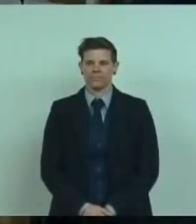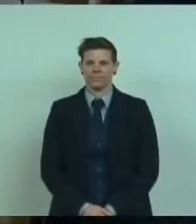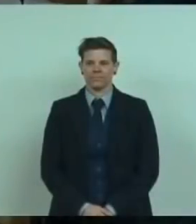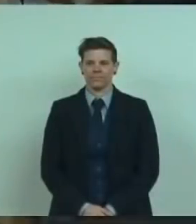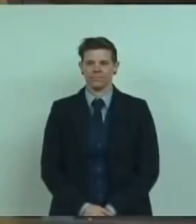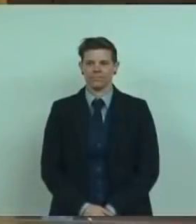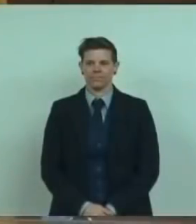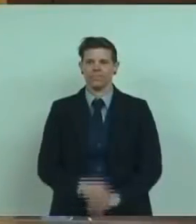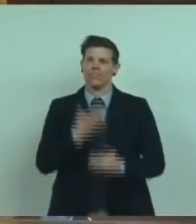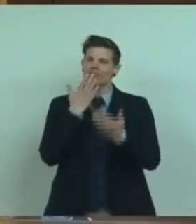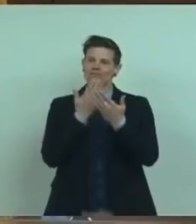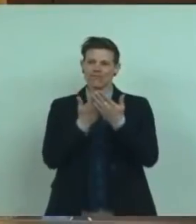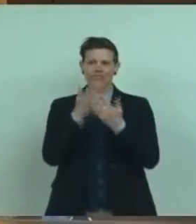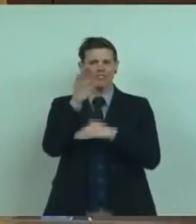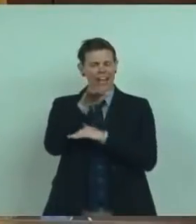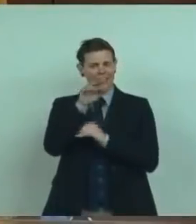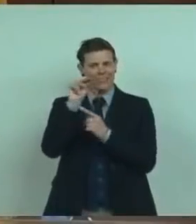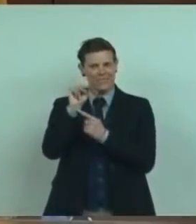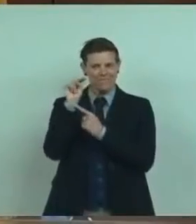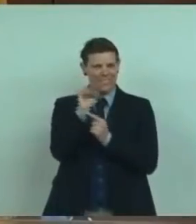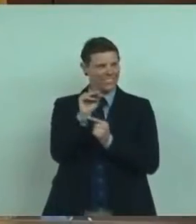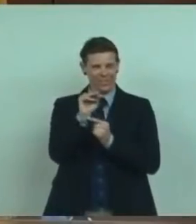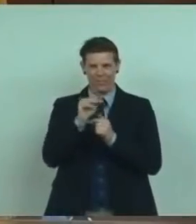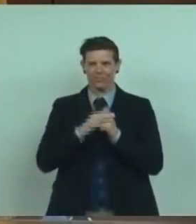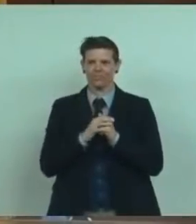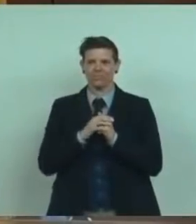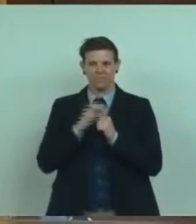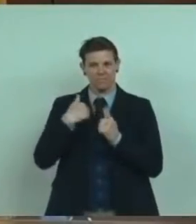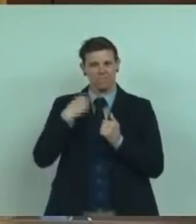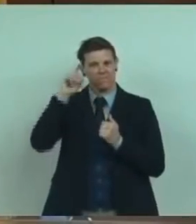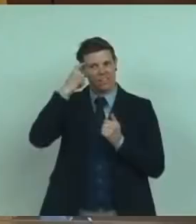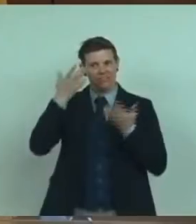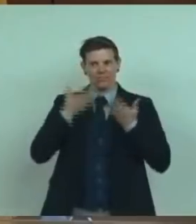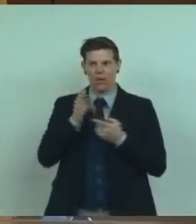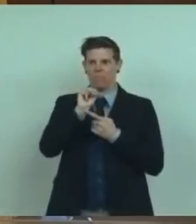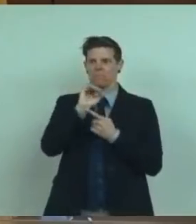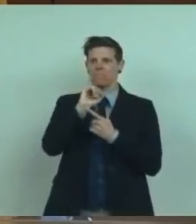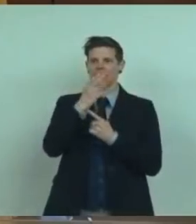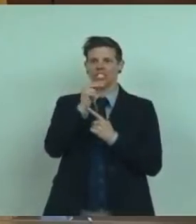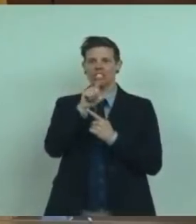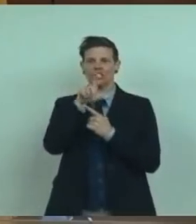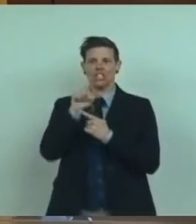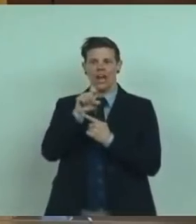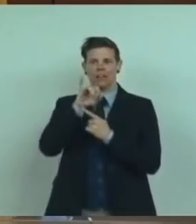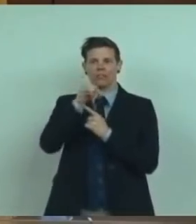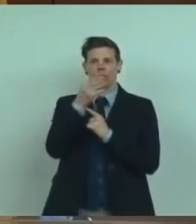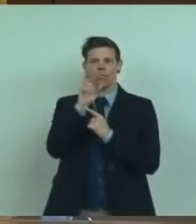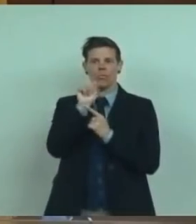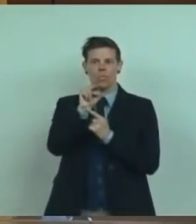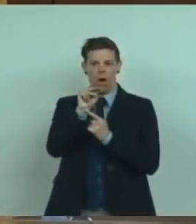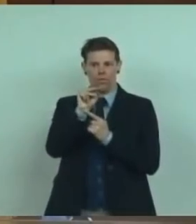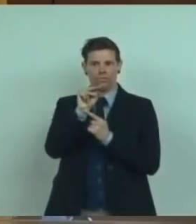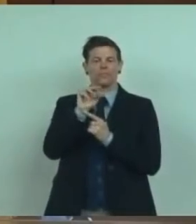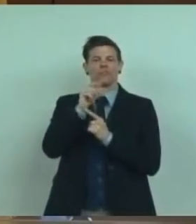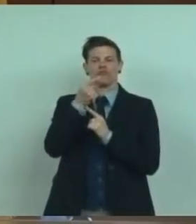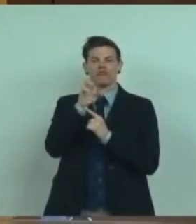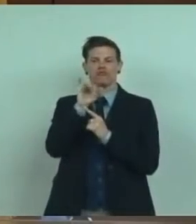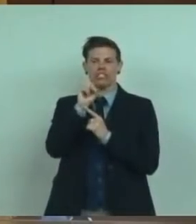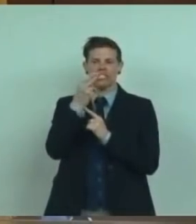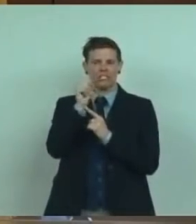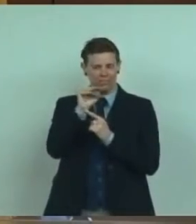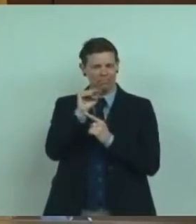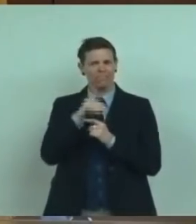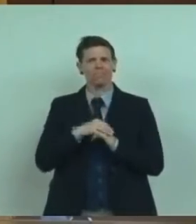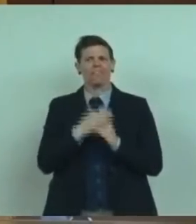Good afternoon, New Mexico. It's Governor Michelle Lujan Grisham, and thank you again for tuning in to these updates. We